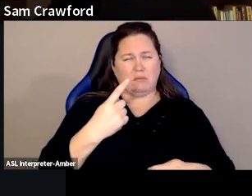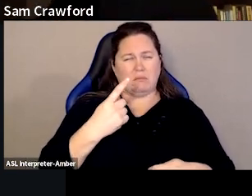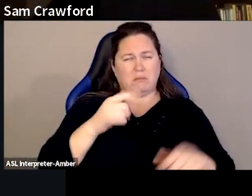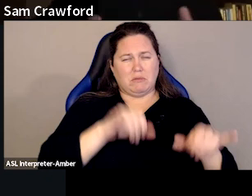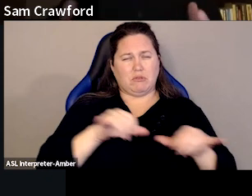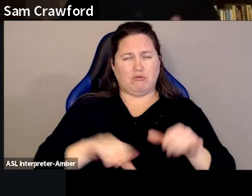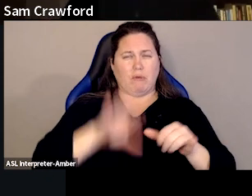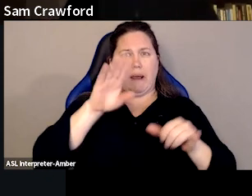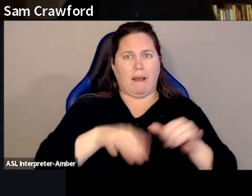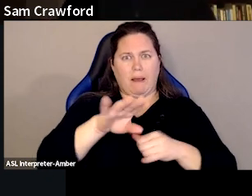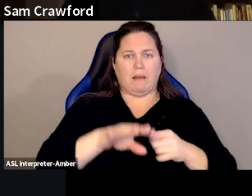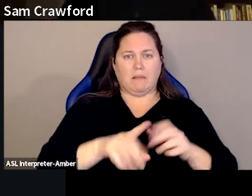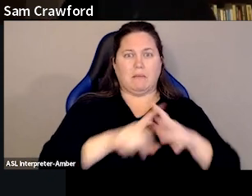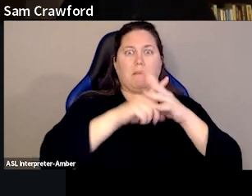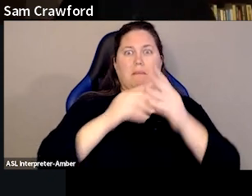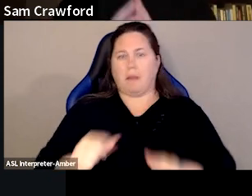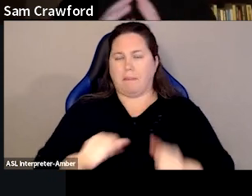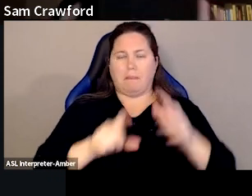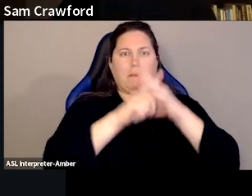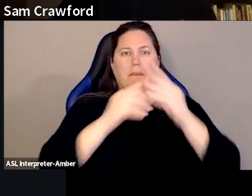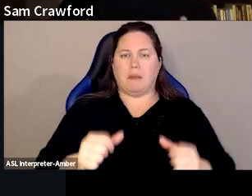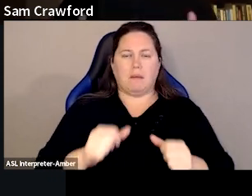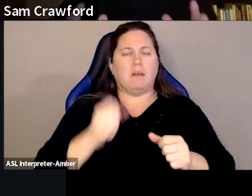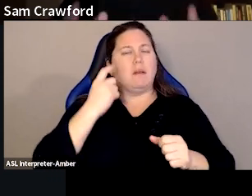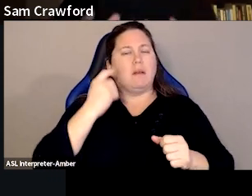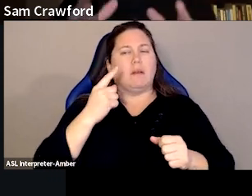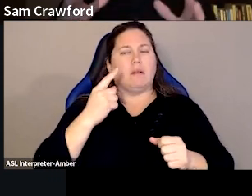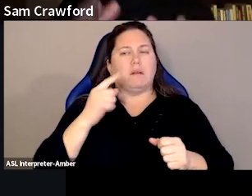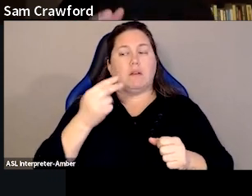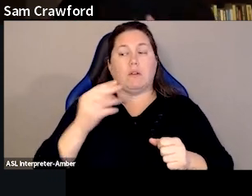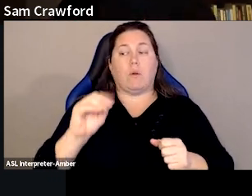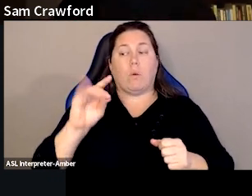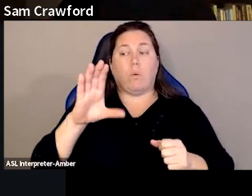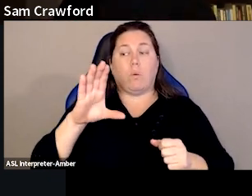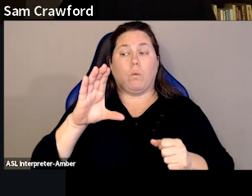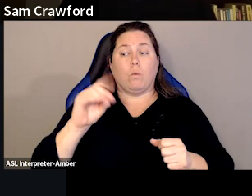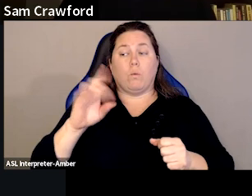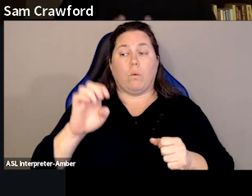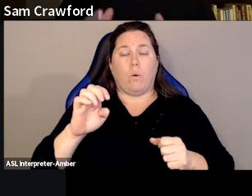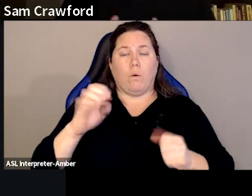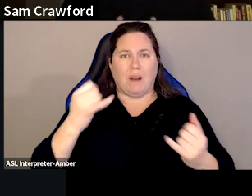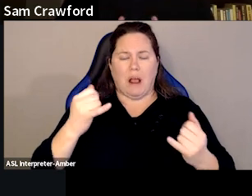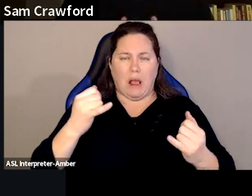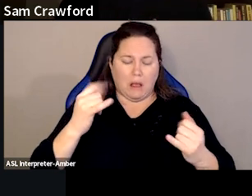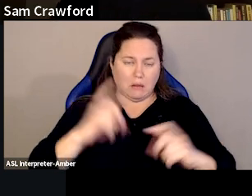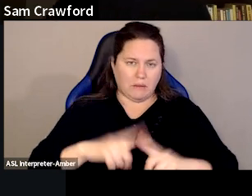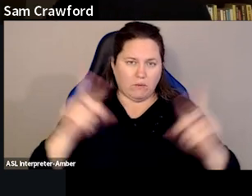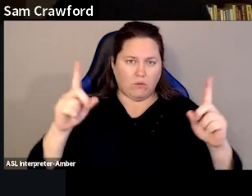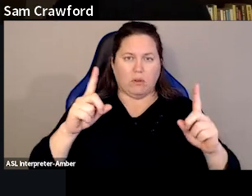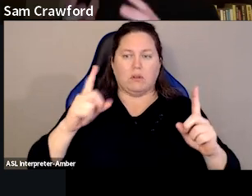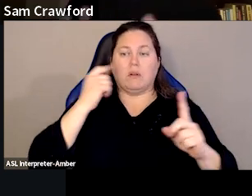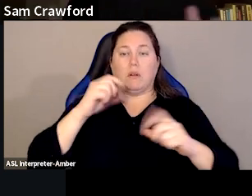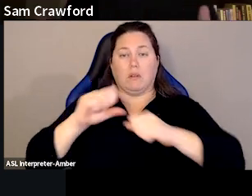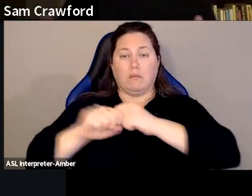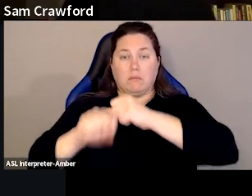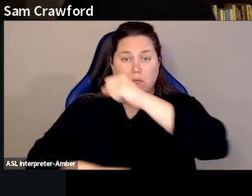So no code has done something completely different. It's taken the core fundamentals of what web design is and